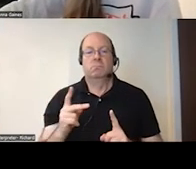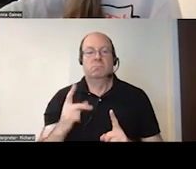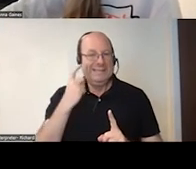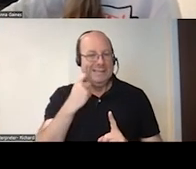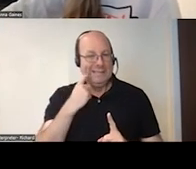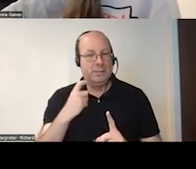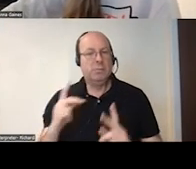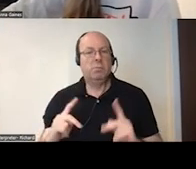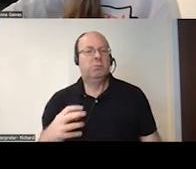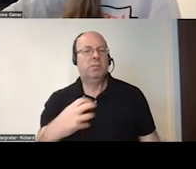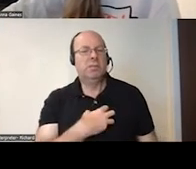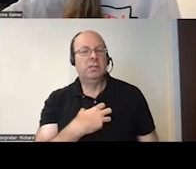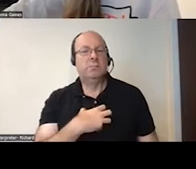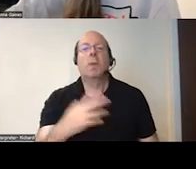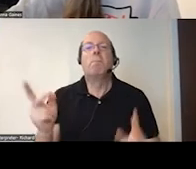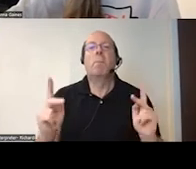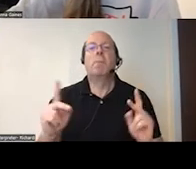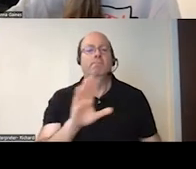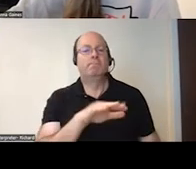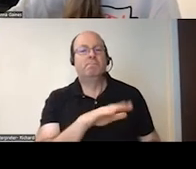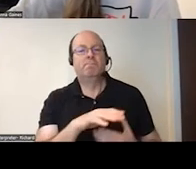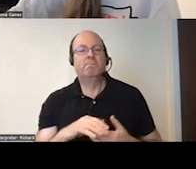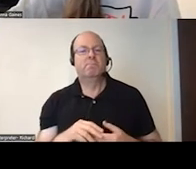before. Like people are